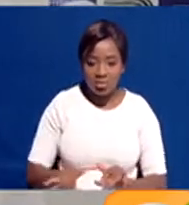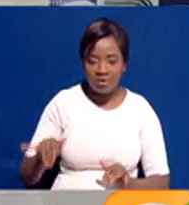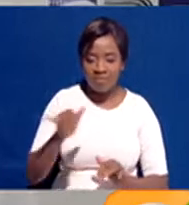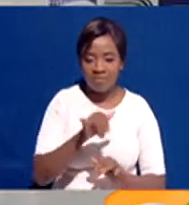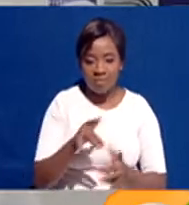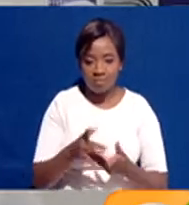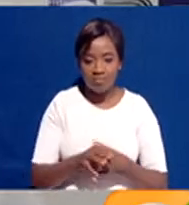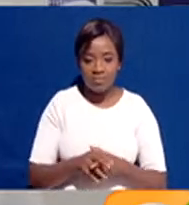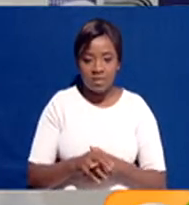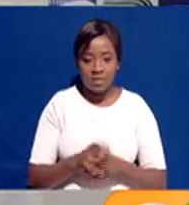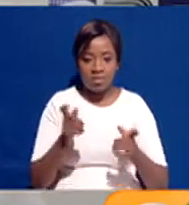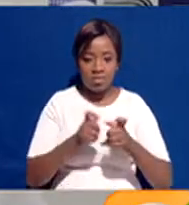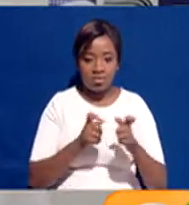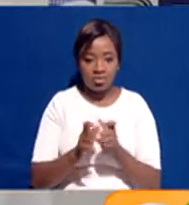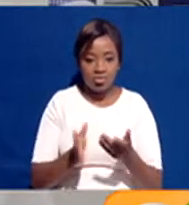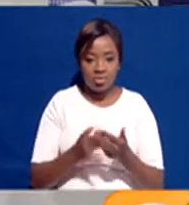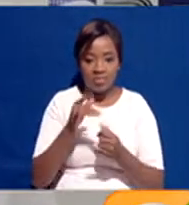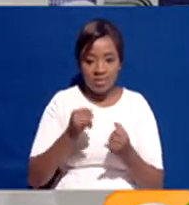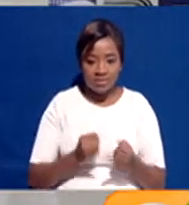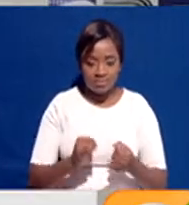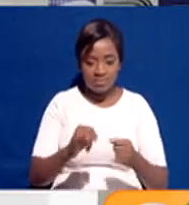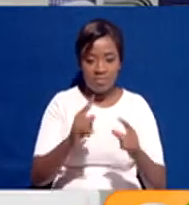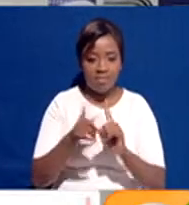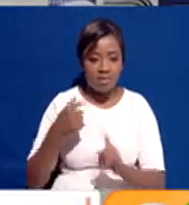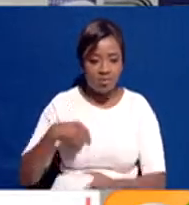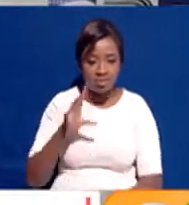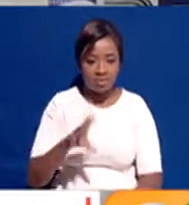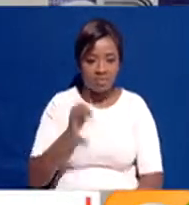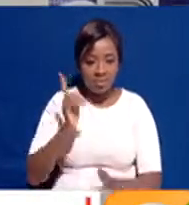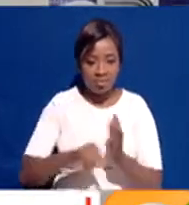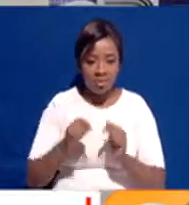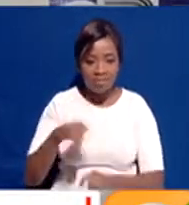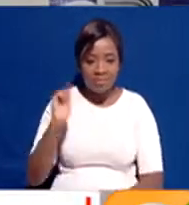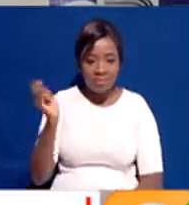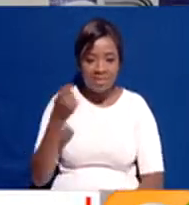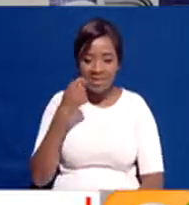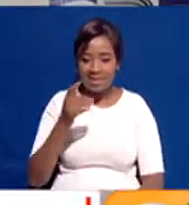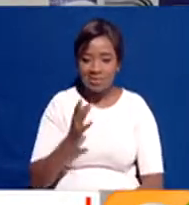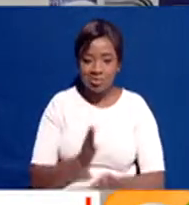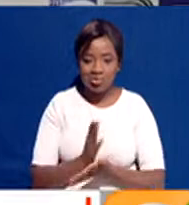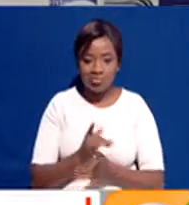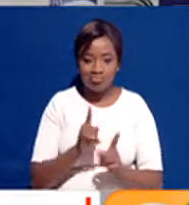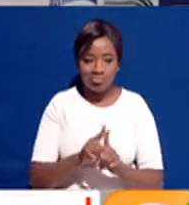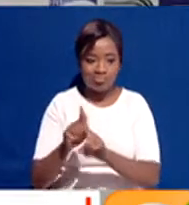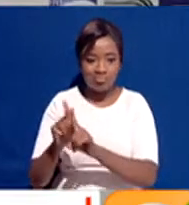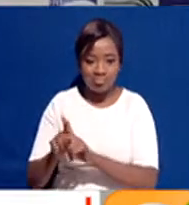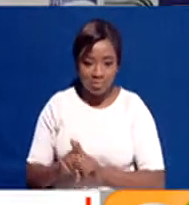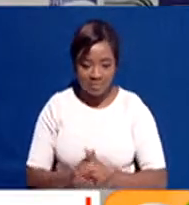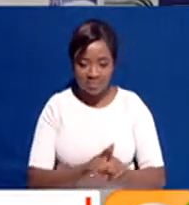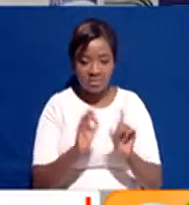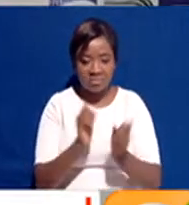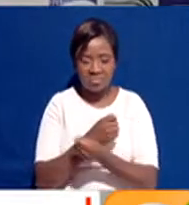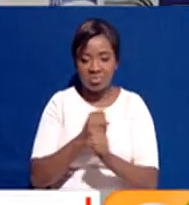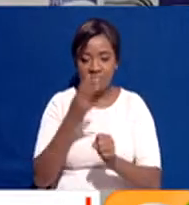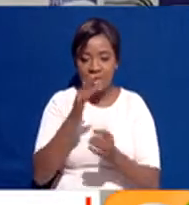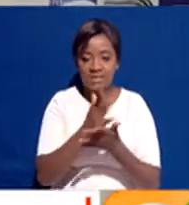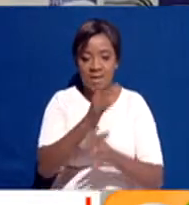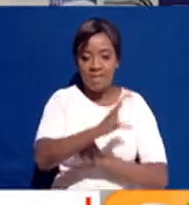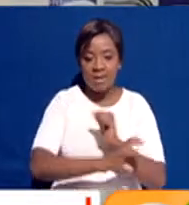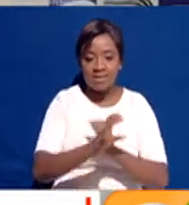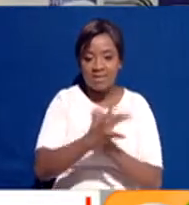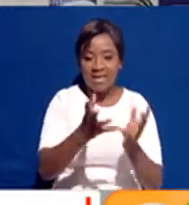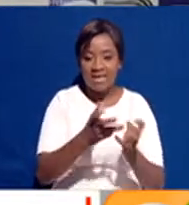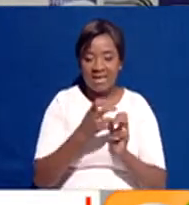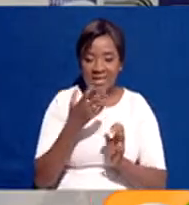been enforced, but we found that Kenya is not homogeneous. We find that there are some counties may not require as much water